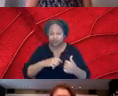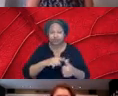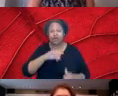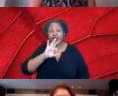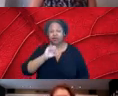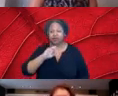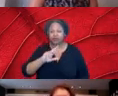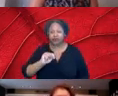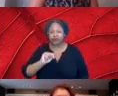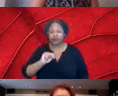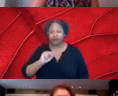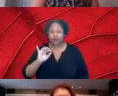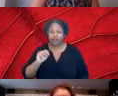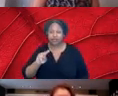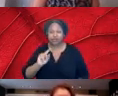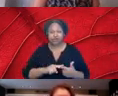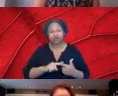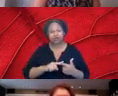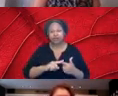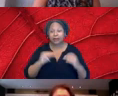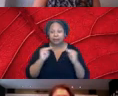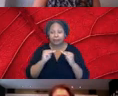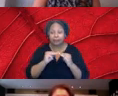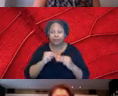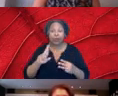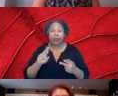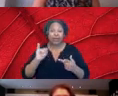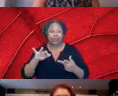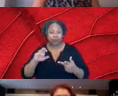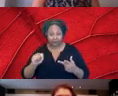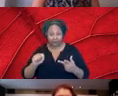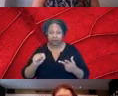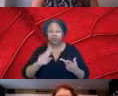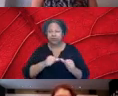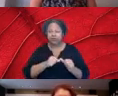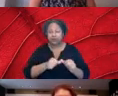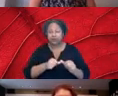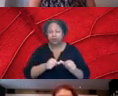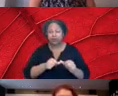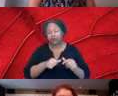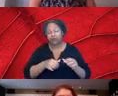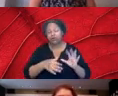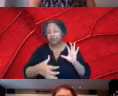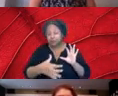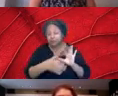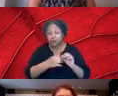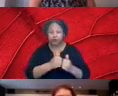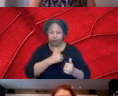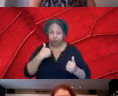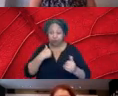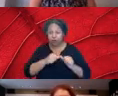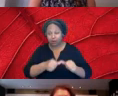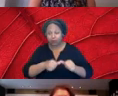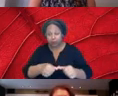Inuit in this context. They must have demonstrated an ongoing association with Toronto. They